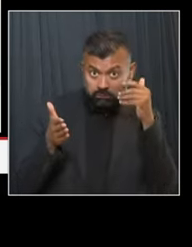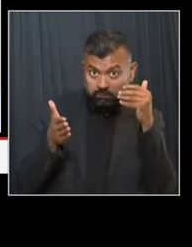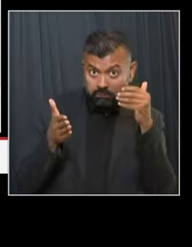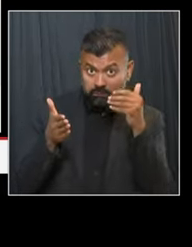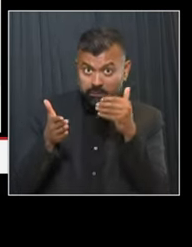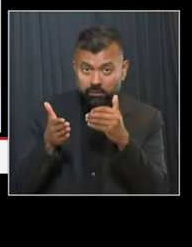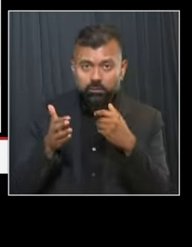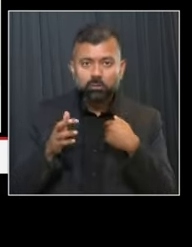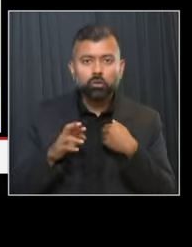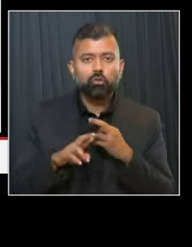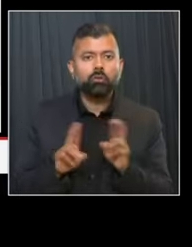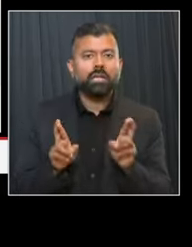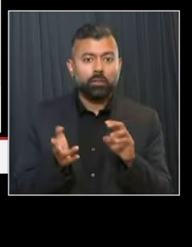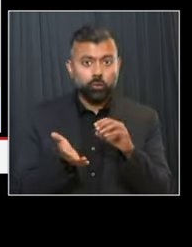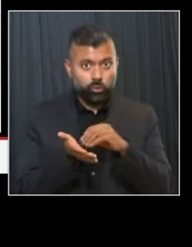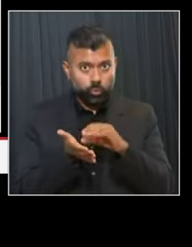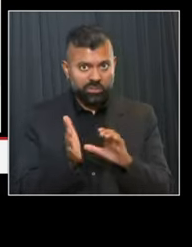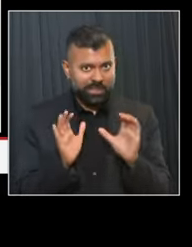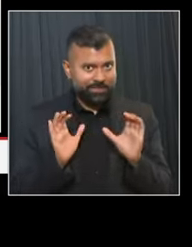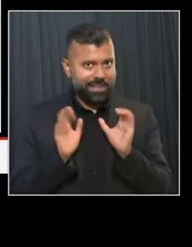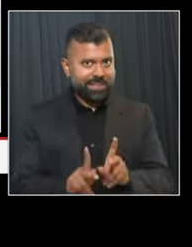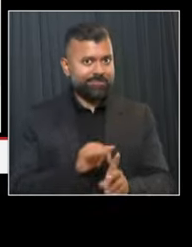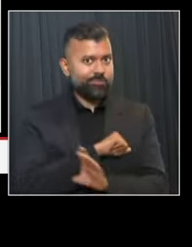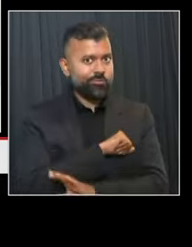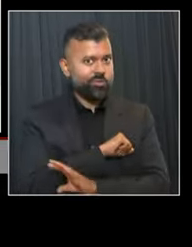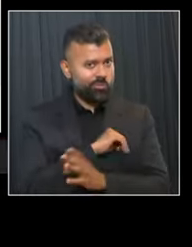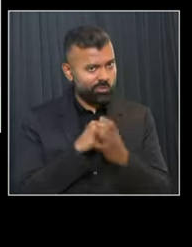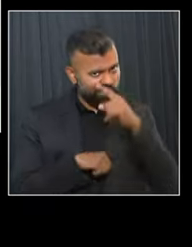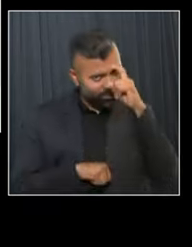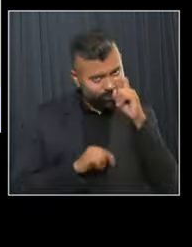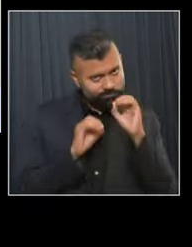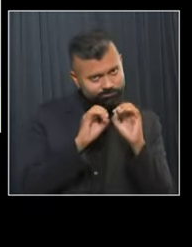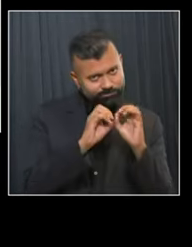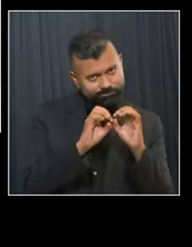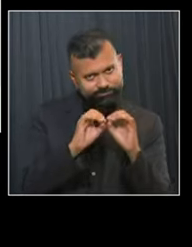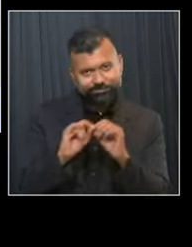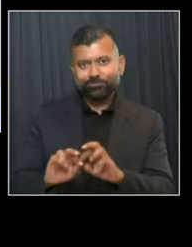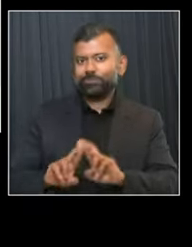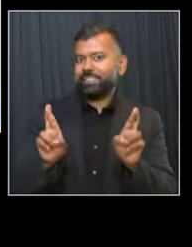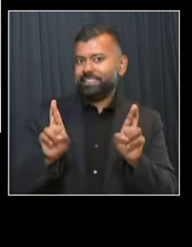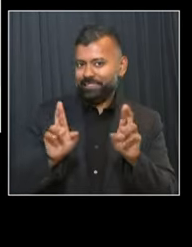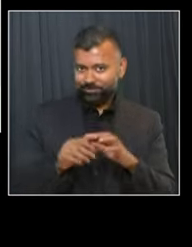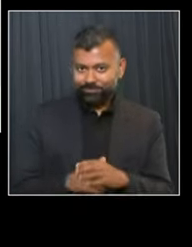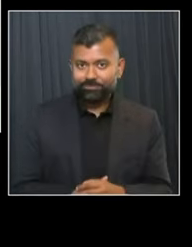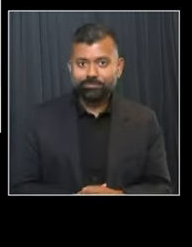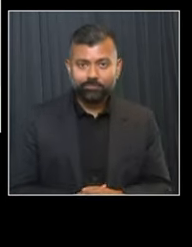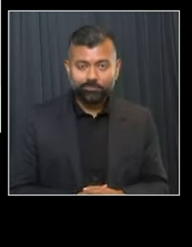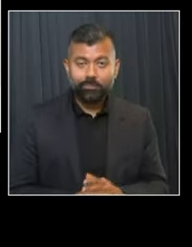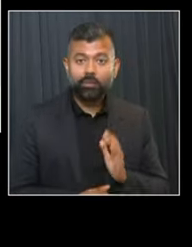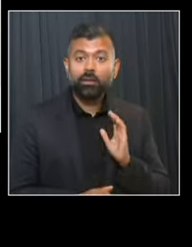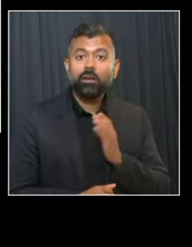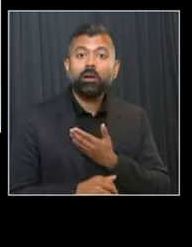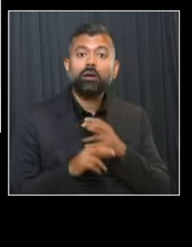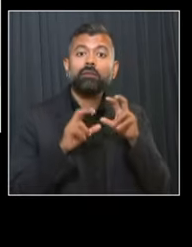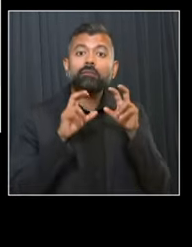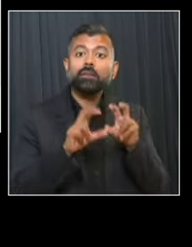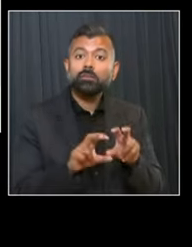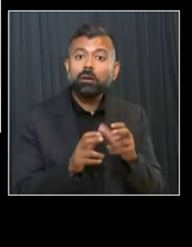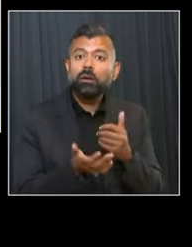These investments will allow us to really touch over 100 schools throughout all 8